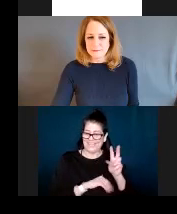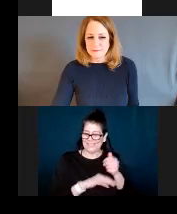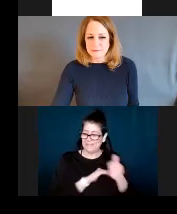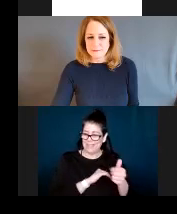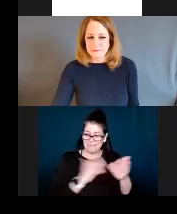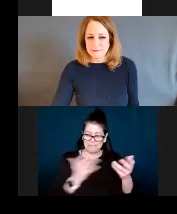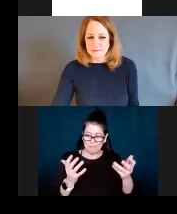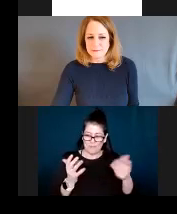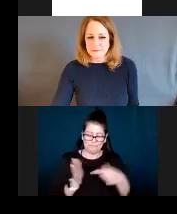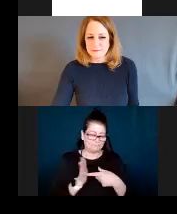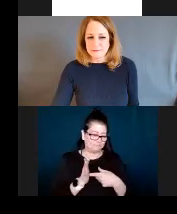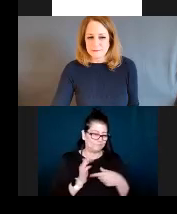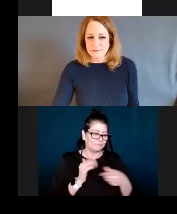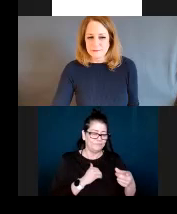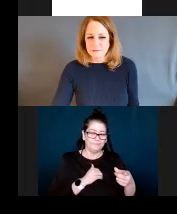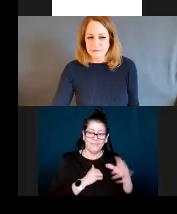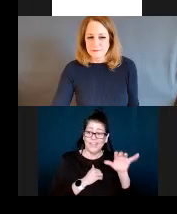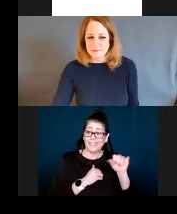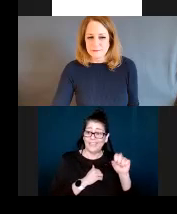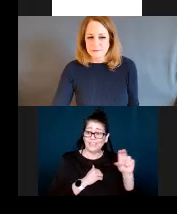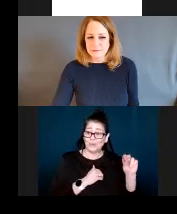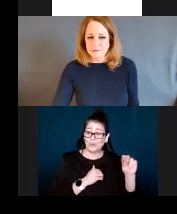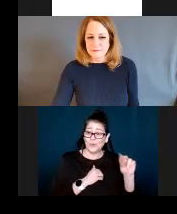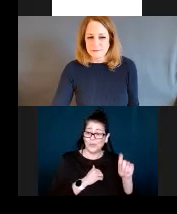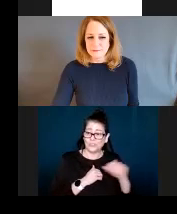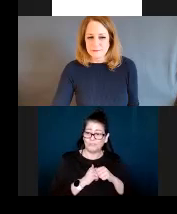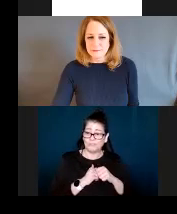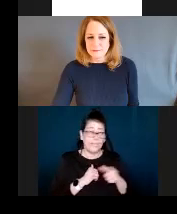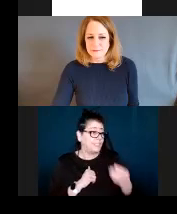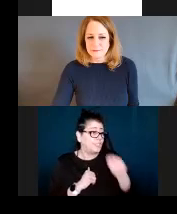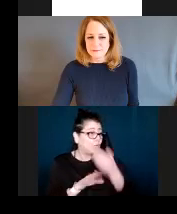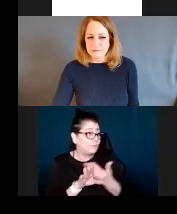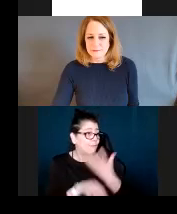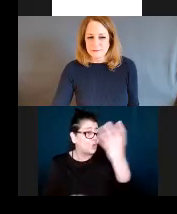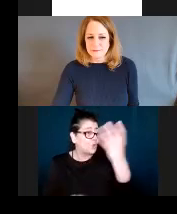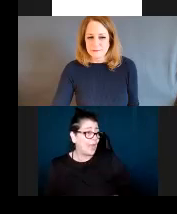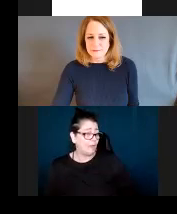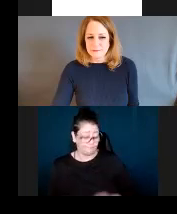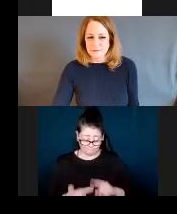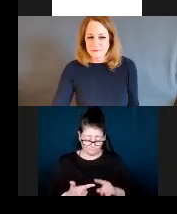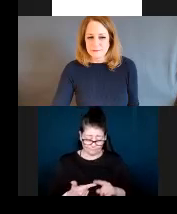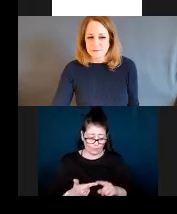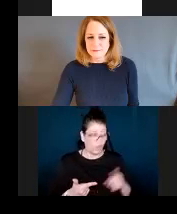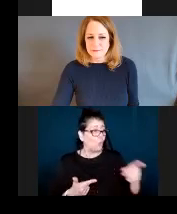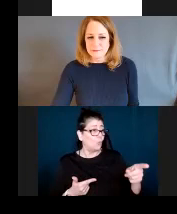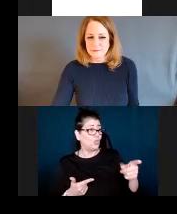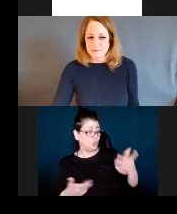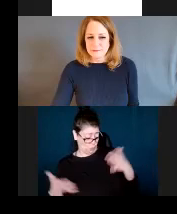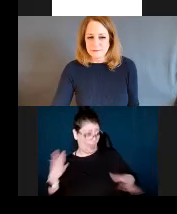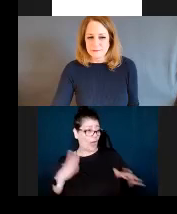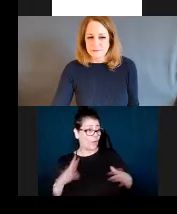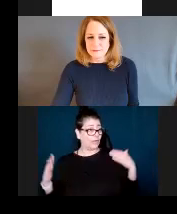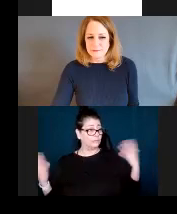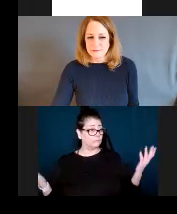like that they could answer yes or no to, like, did you eat before you went out? What were you wearing? Or were you wearing